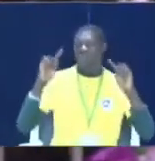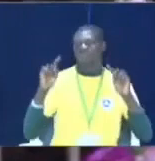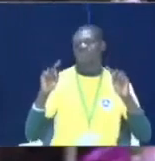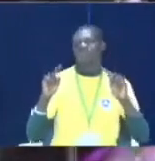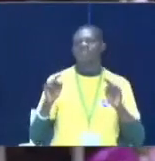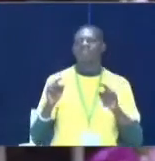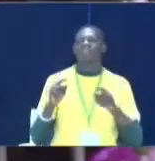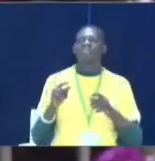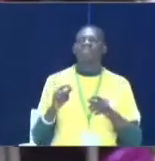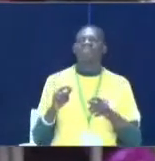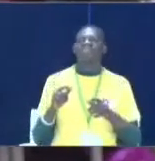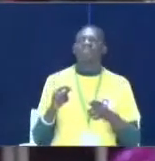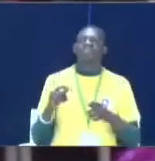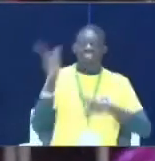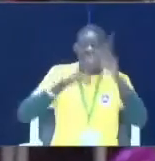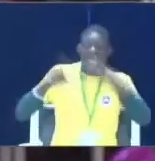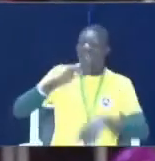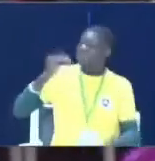Somebody shout knowledge.